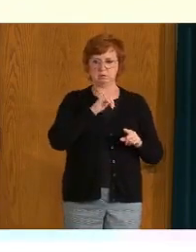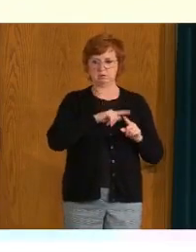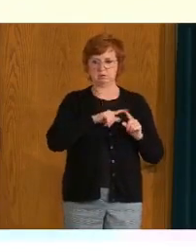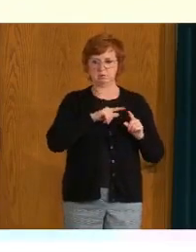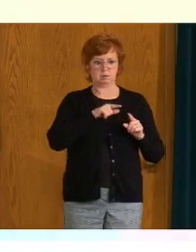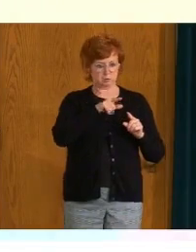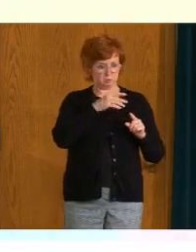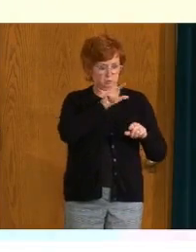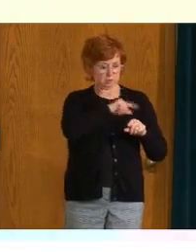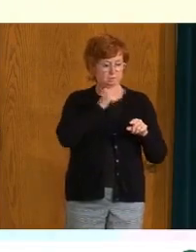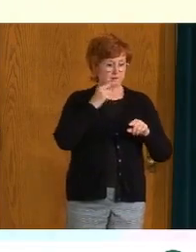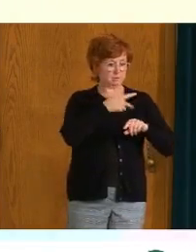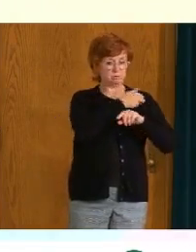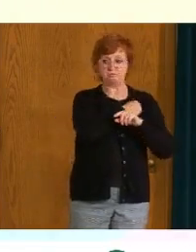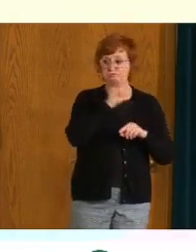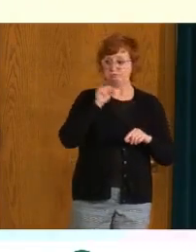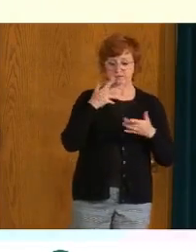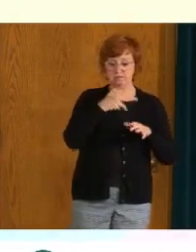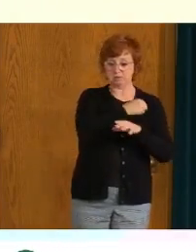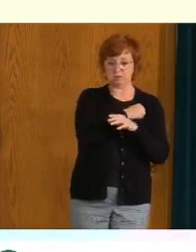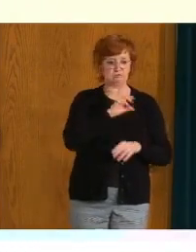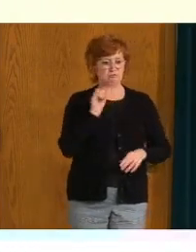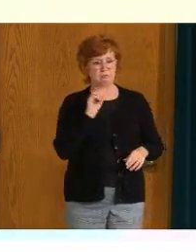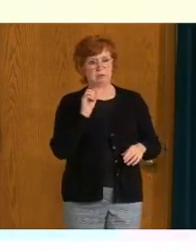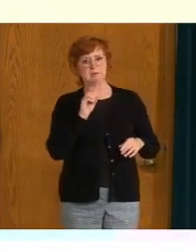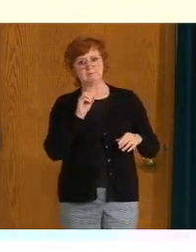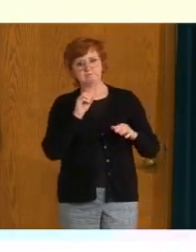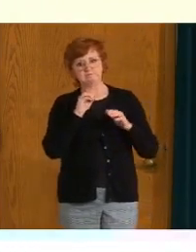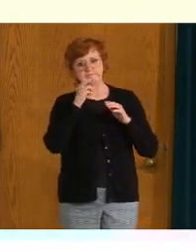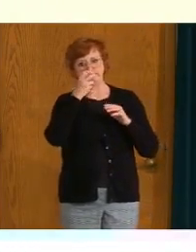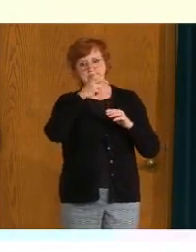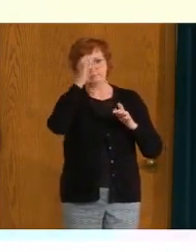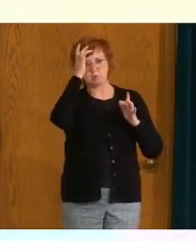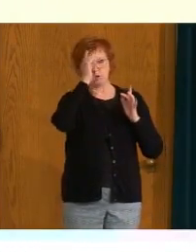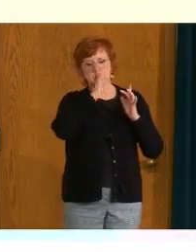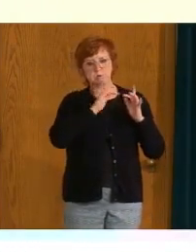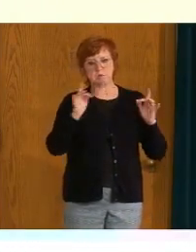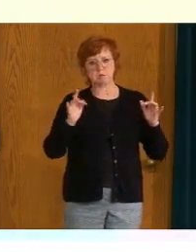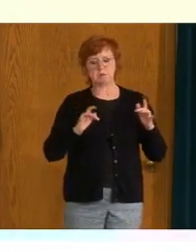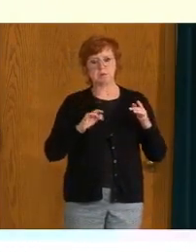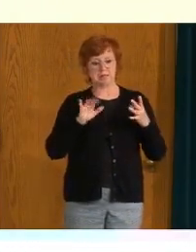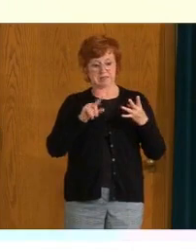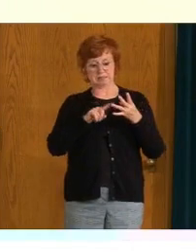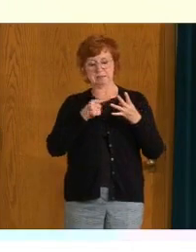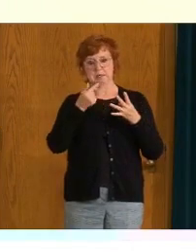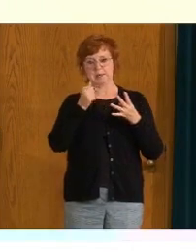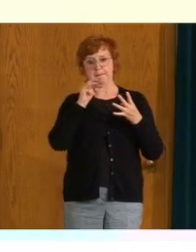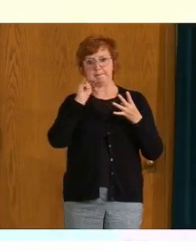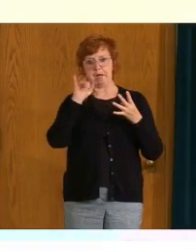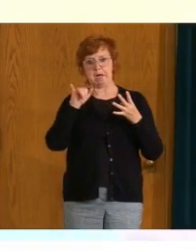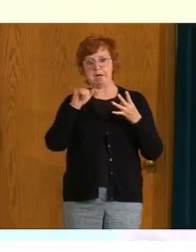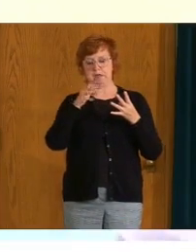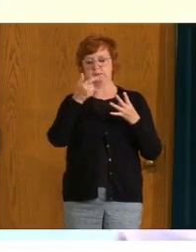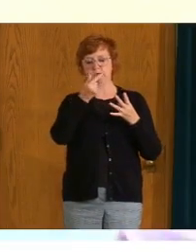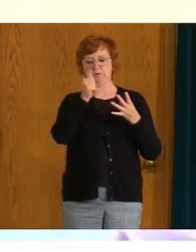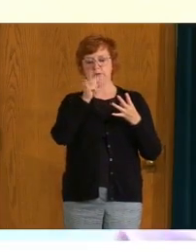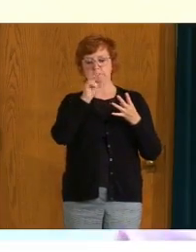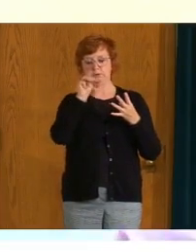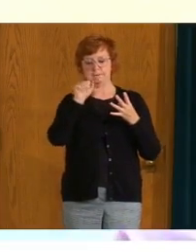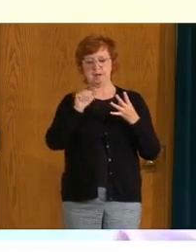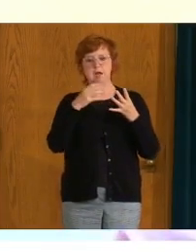unvaccinated and requiring hospital care and ICU care. So I think that Gamma we're watching closely, and Delta again